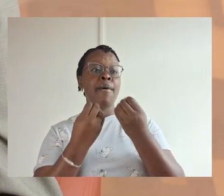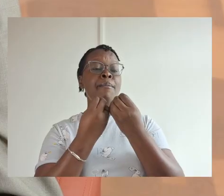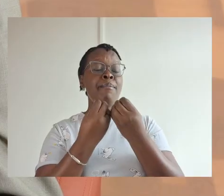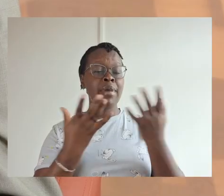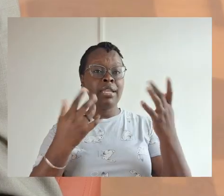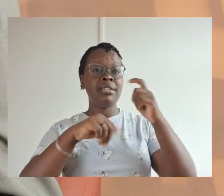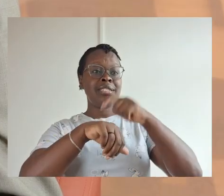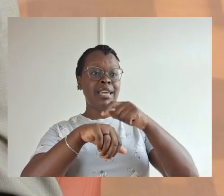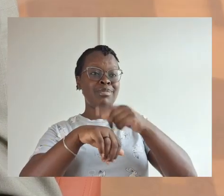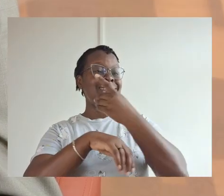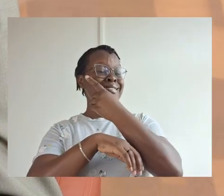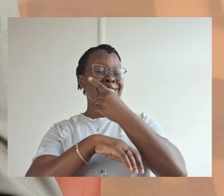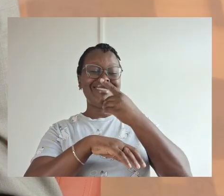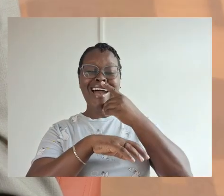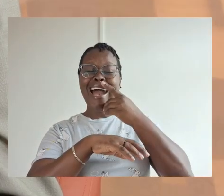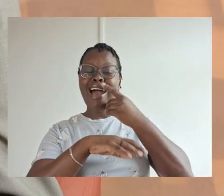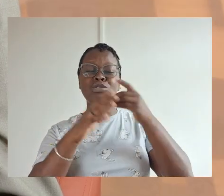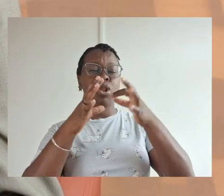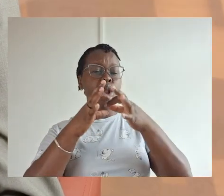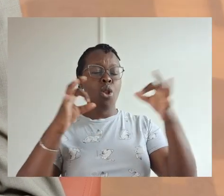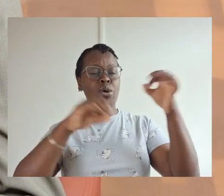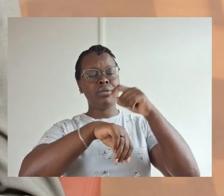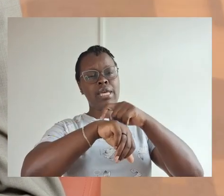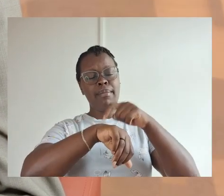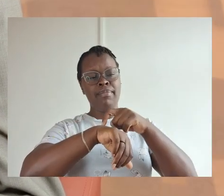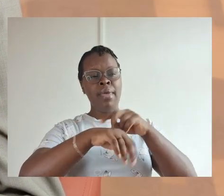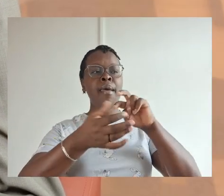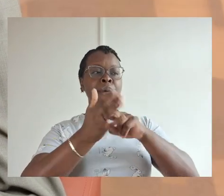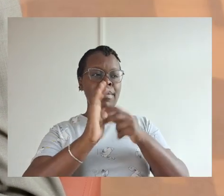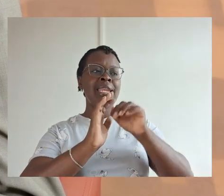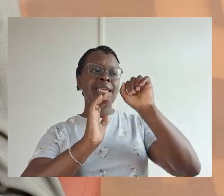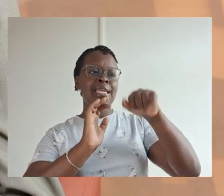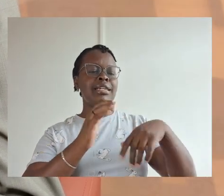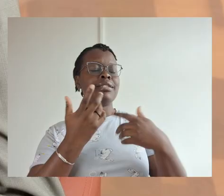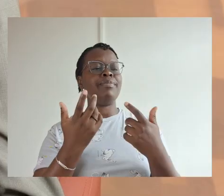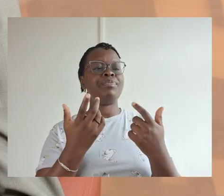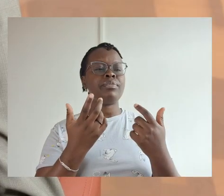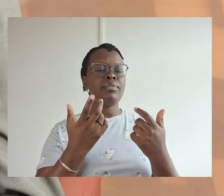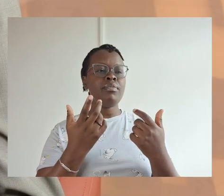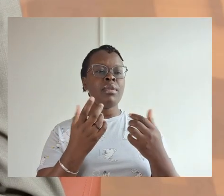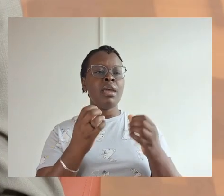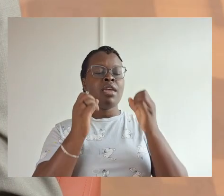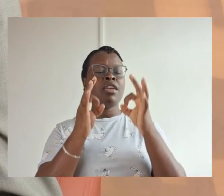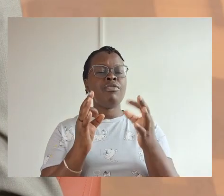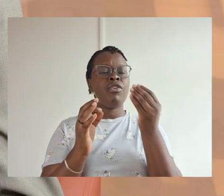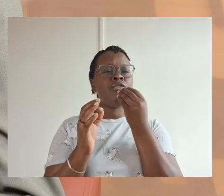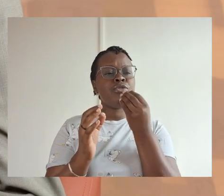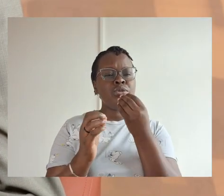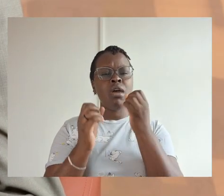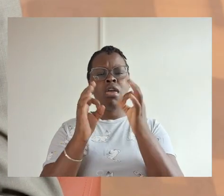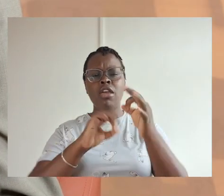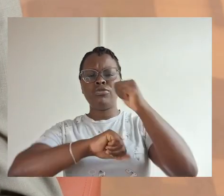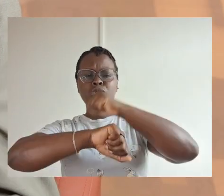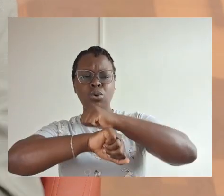are at times the drought comes in. So both the refugees and the host have the same need. If it becomes food, if